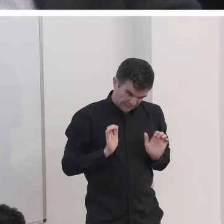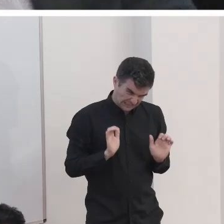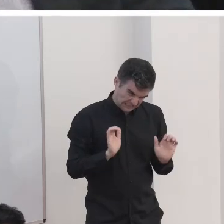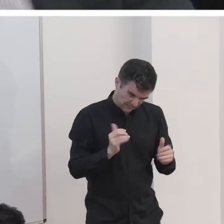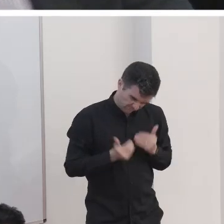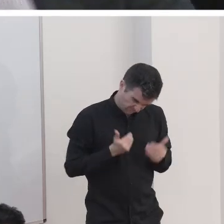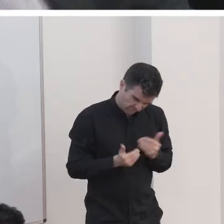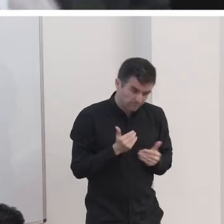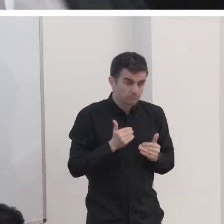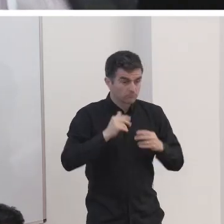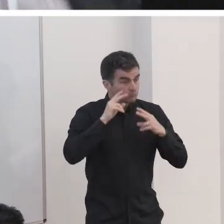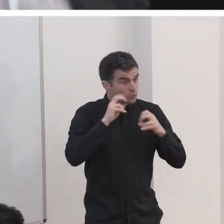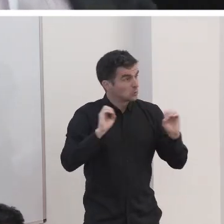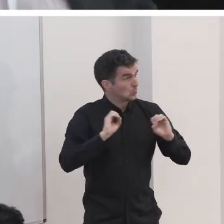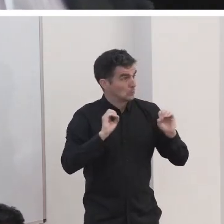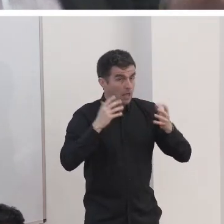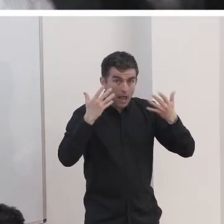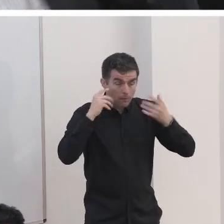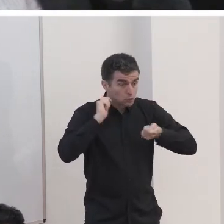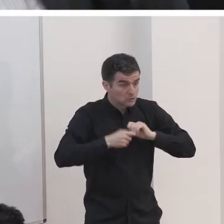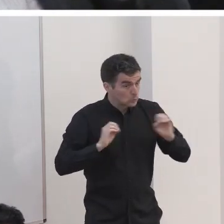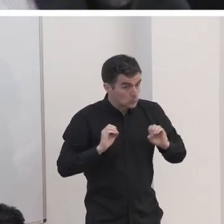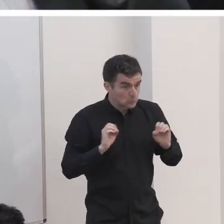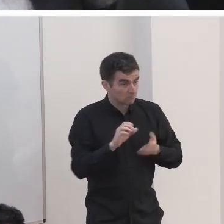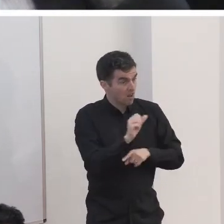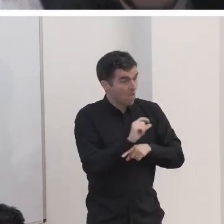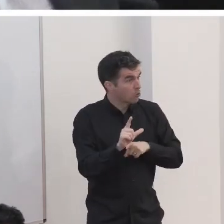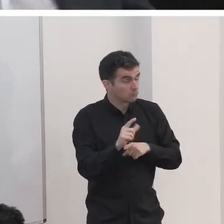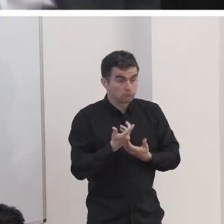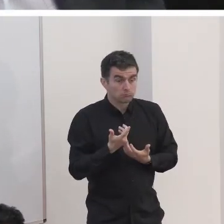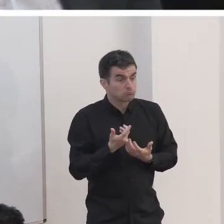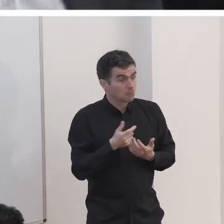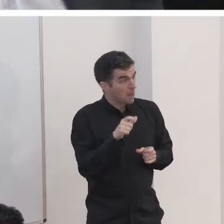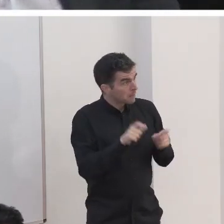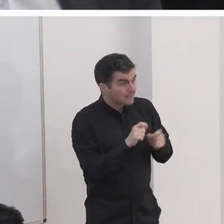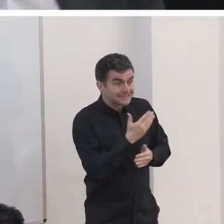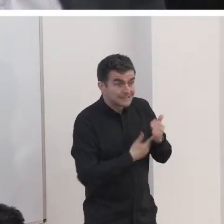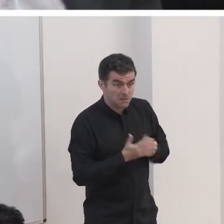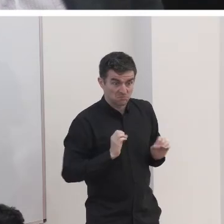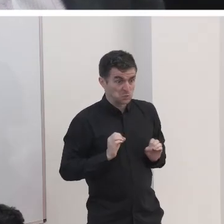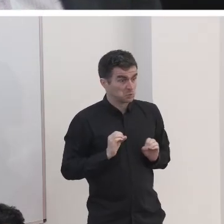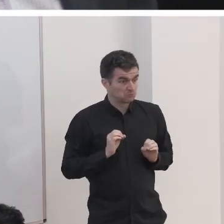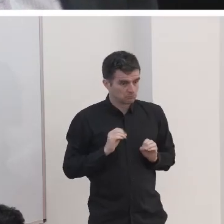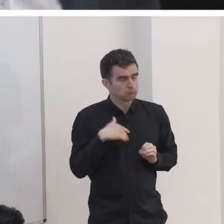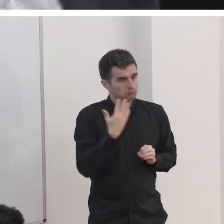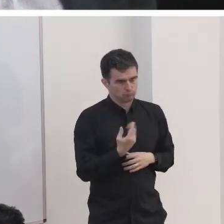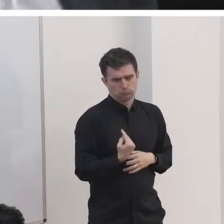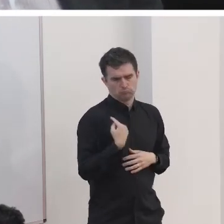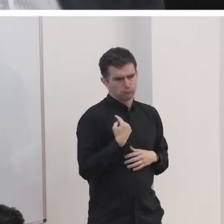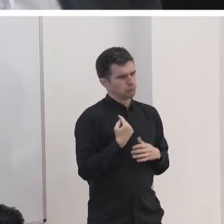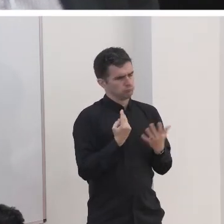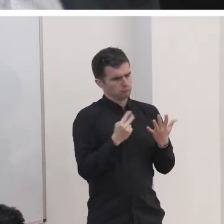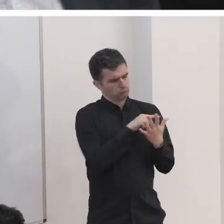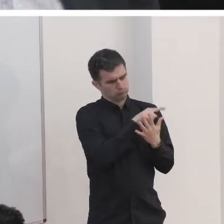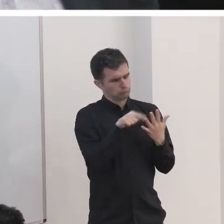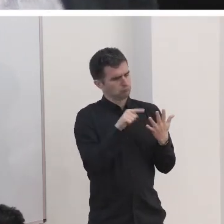Irish Aid, we were able to validate a research done so that we can be able to get a smooth ride. So this